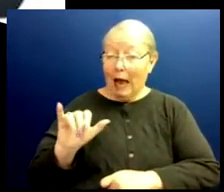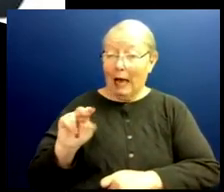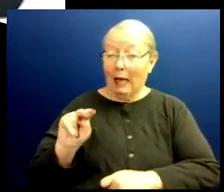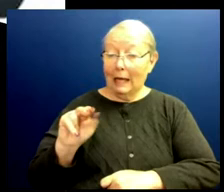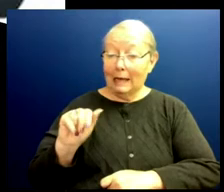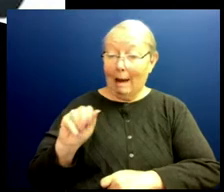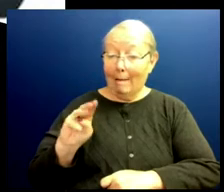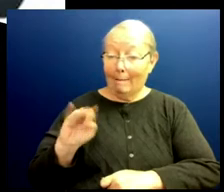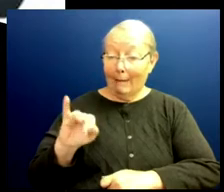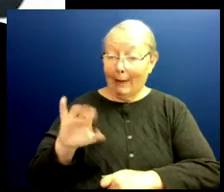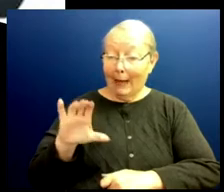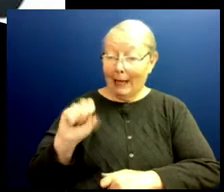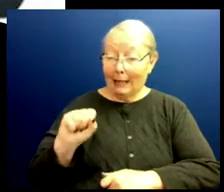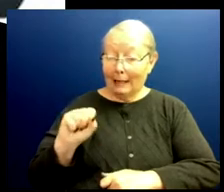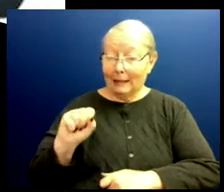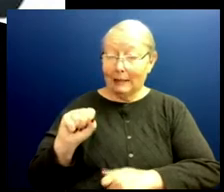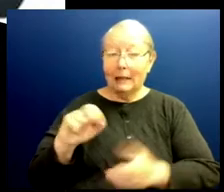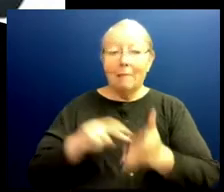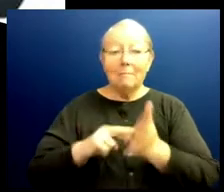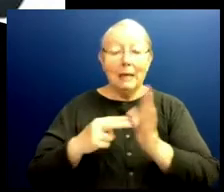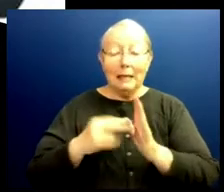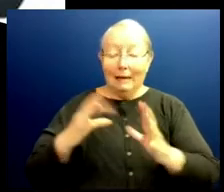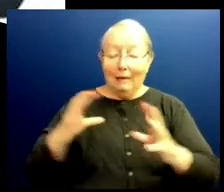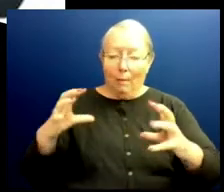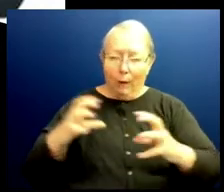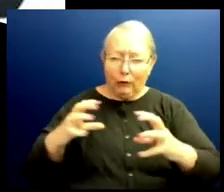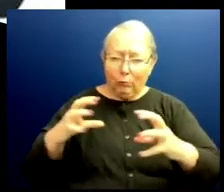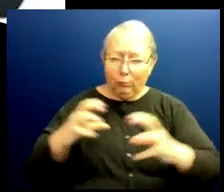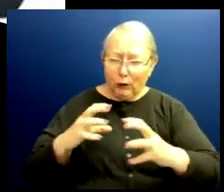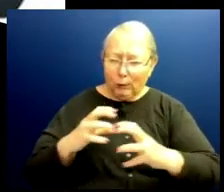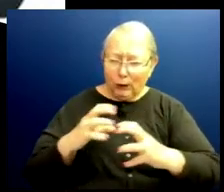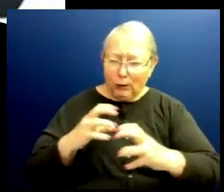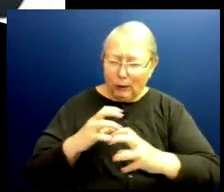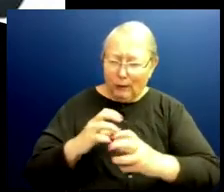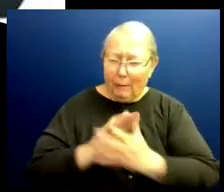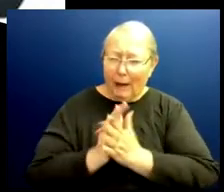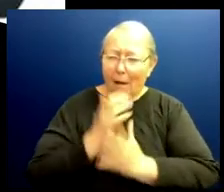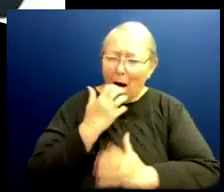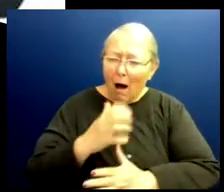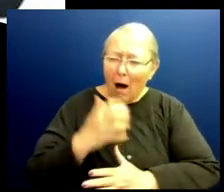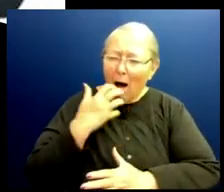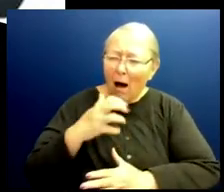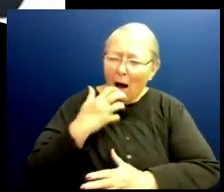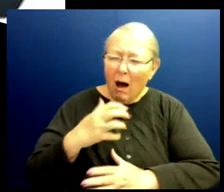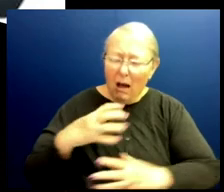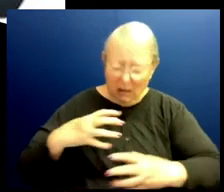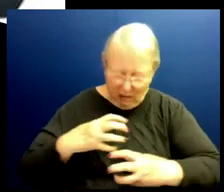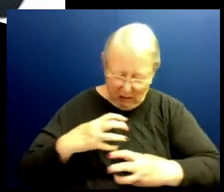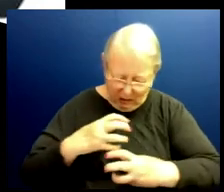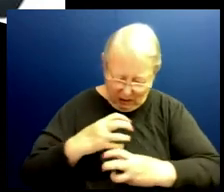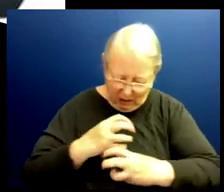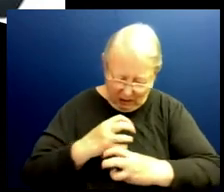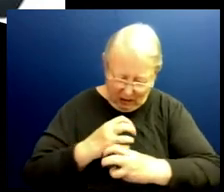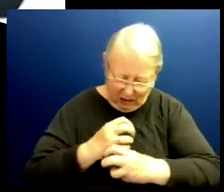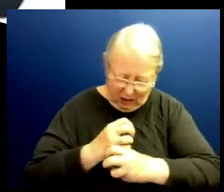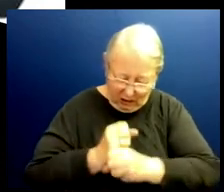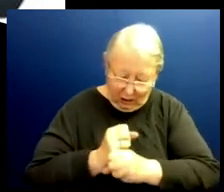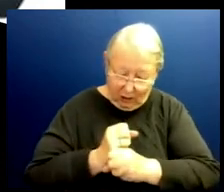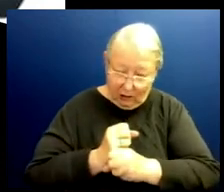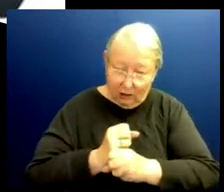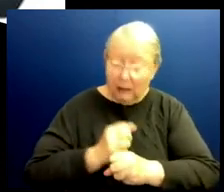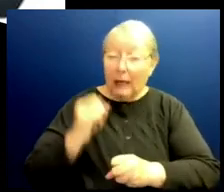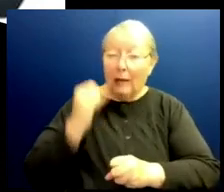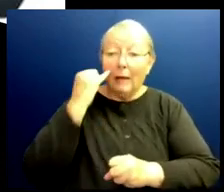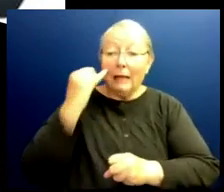how a filamentary light bulb works, right? You pass current through it, heats it up, and you get light. So